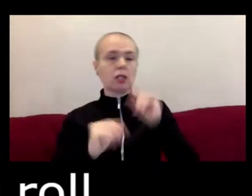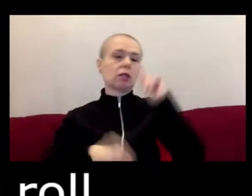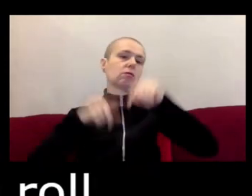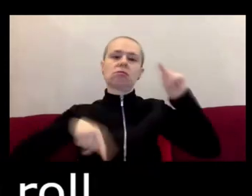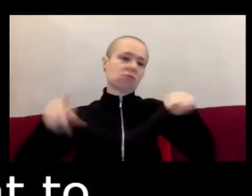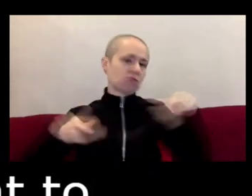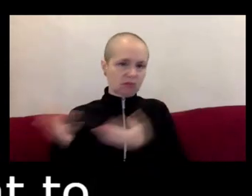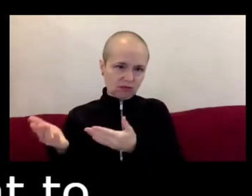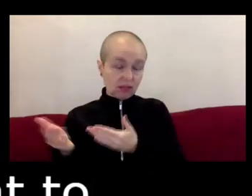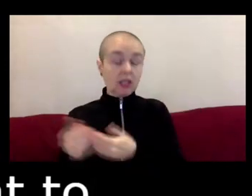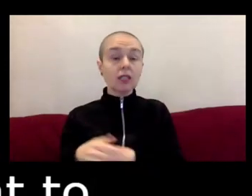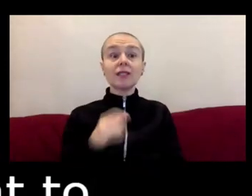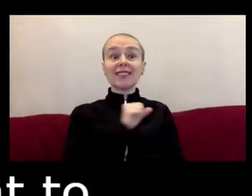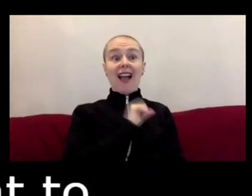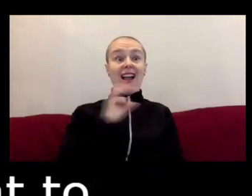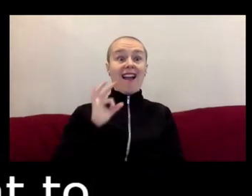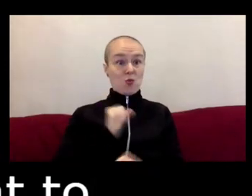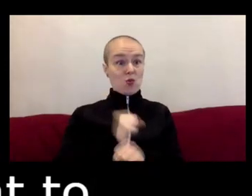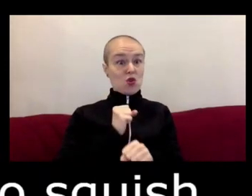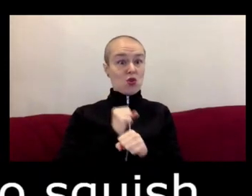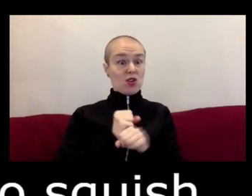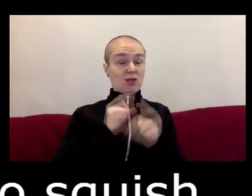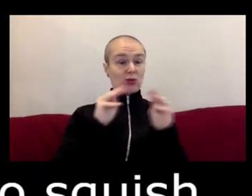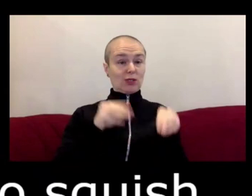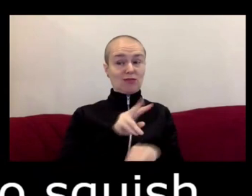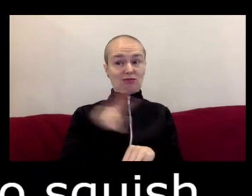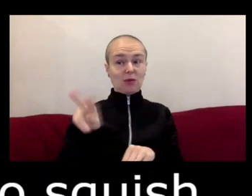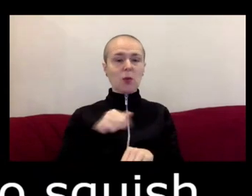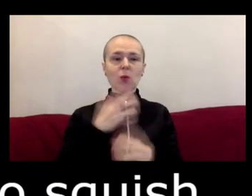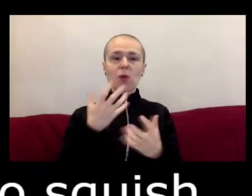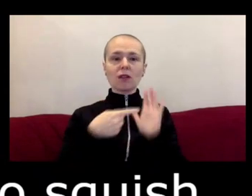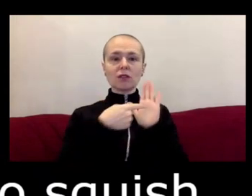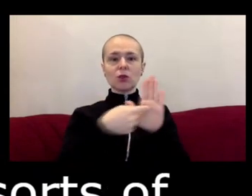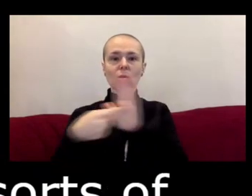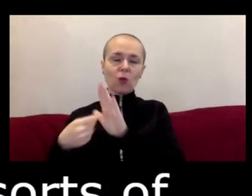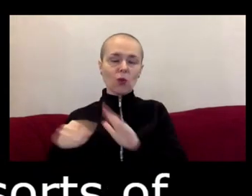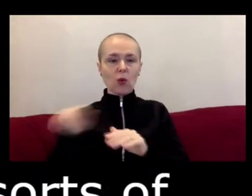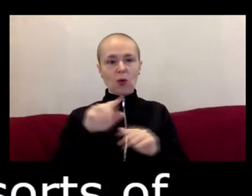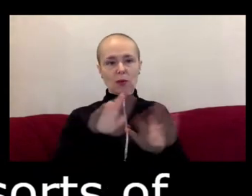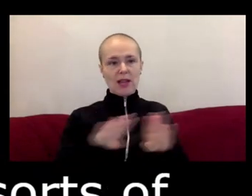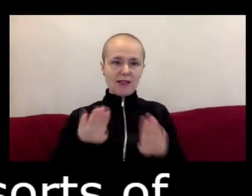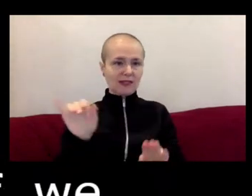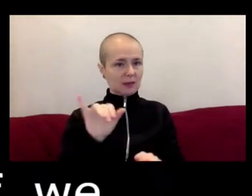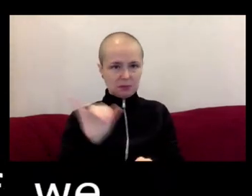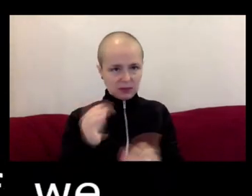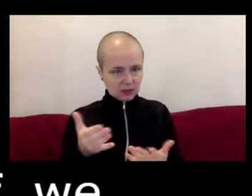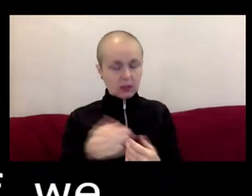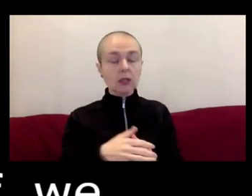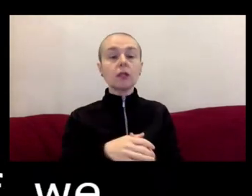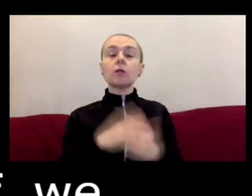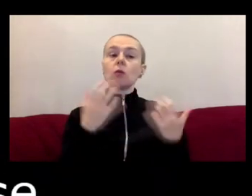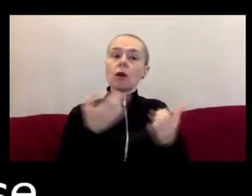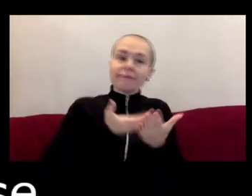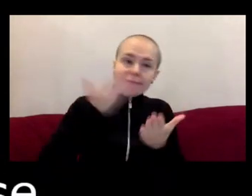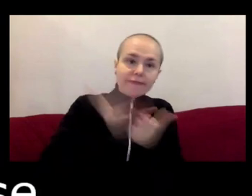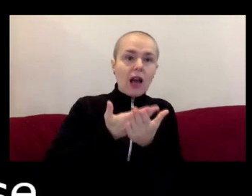And for the staff, we want to model all of those behaviors ourselves. And we really want to